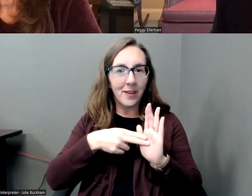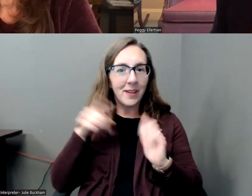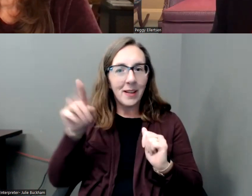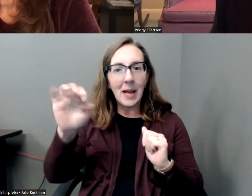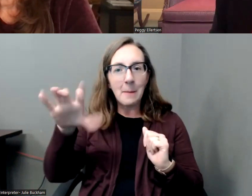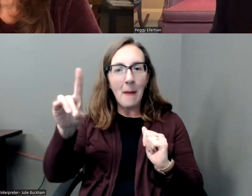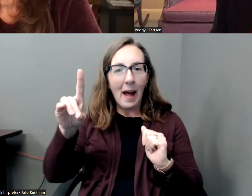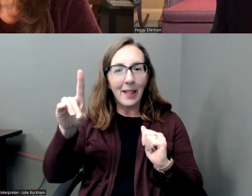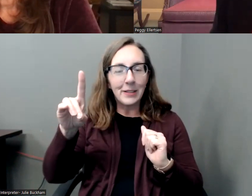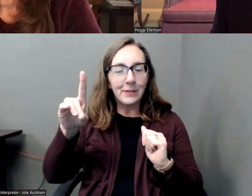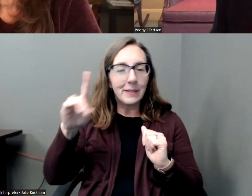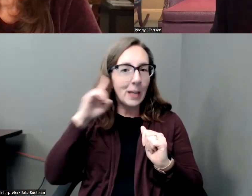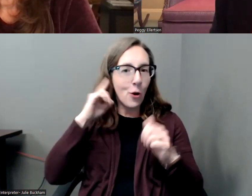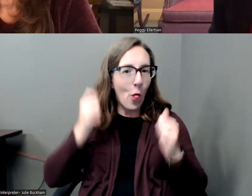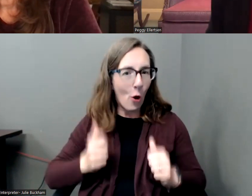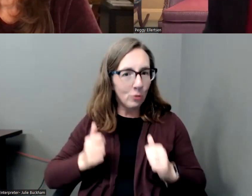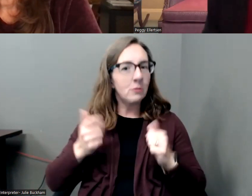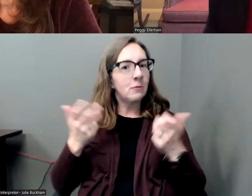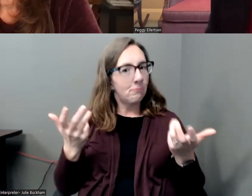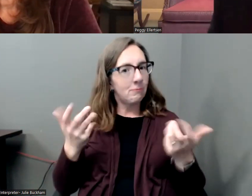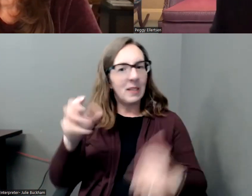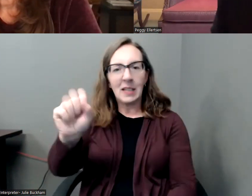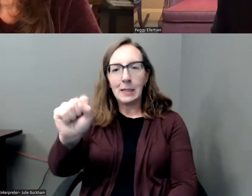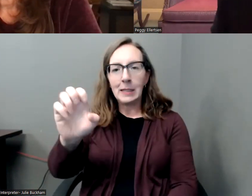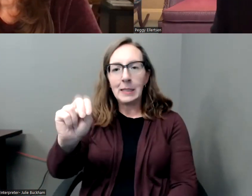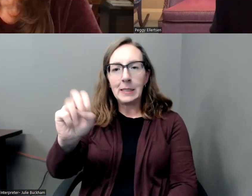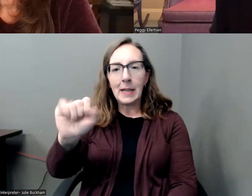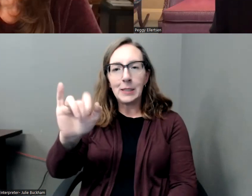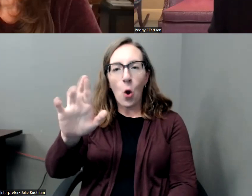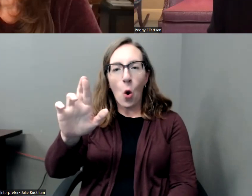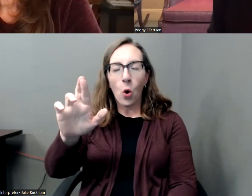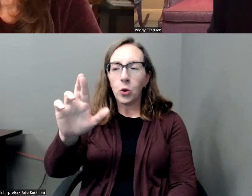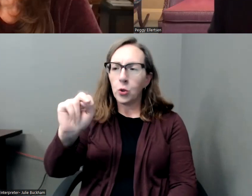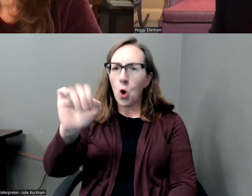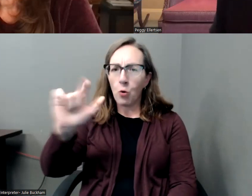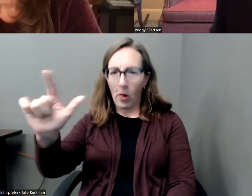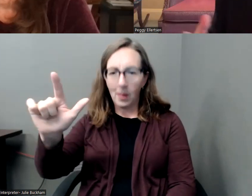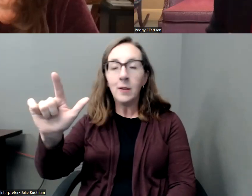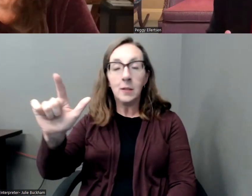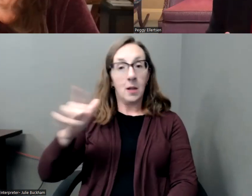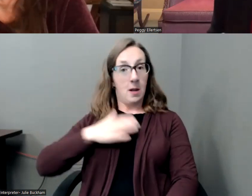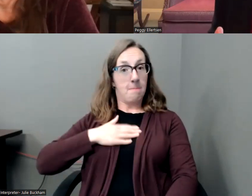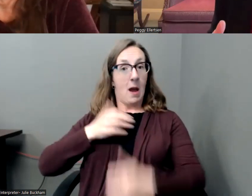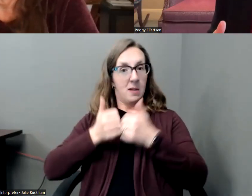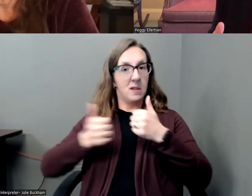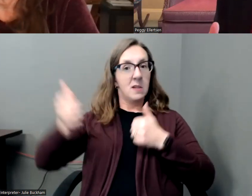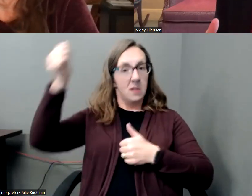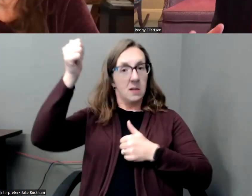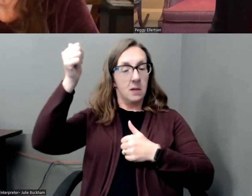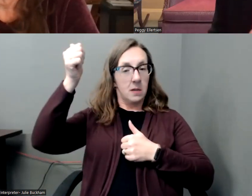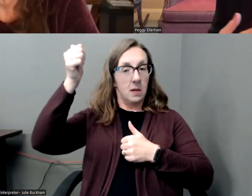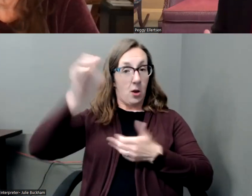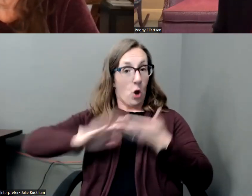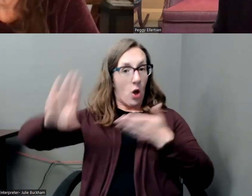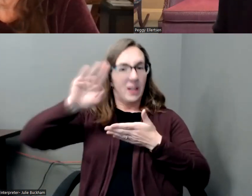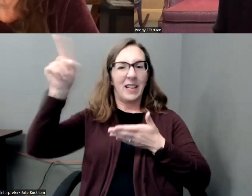neural hearing loss. My department head at my college had gotten some new audiology equipment and he wanted